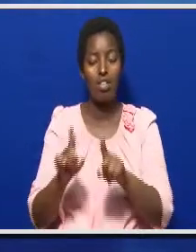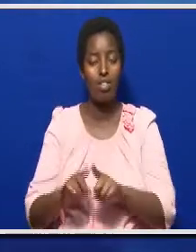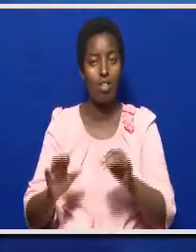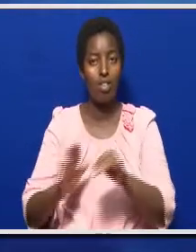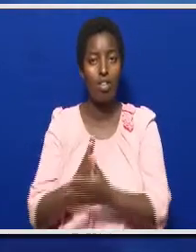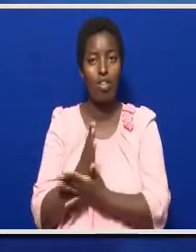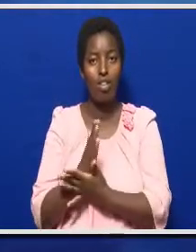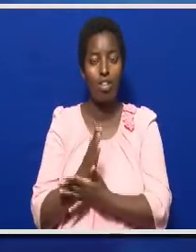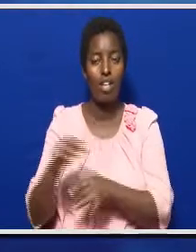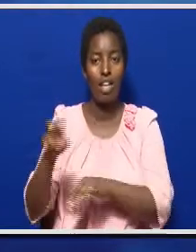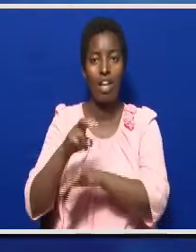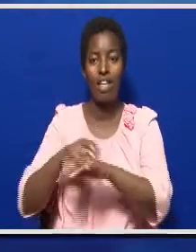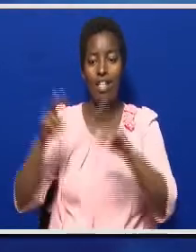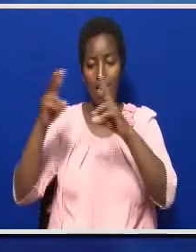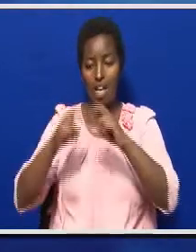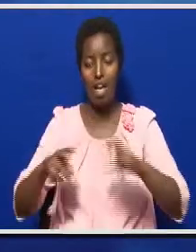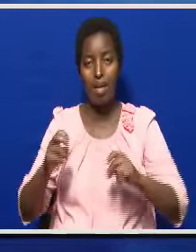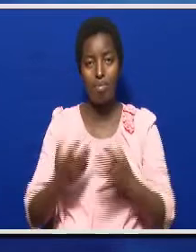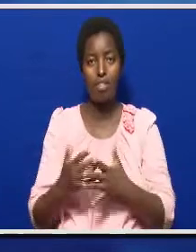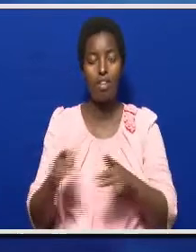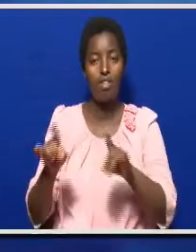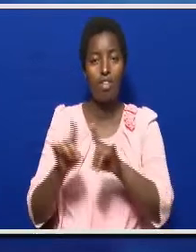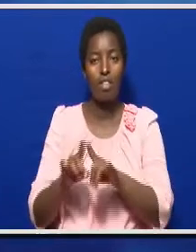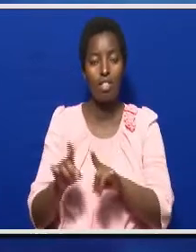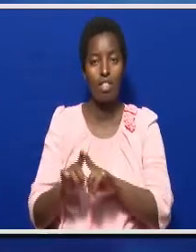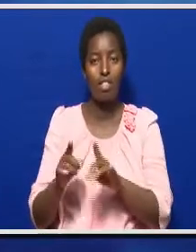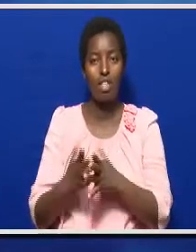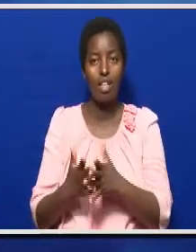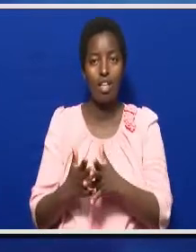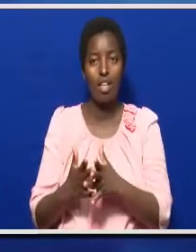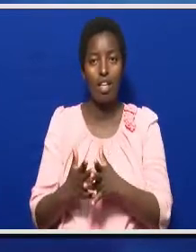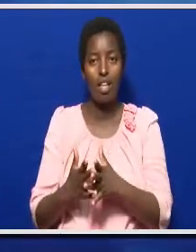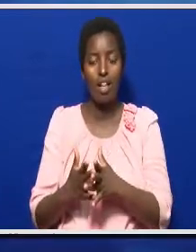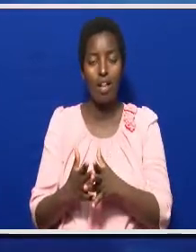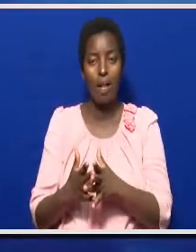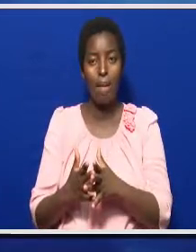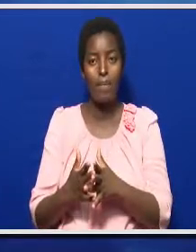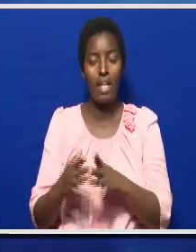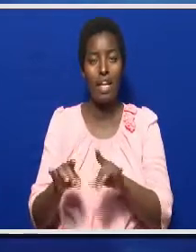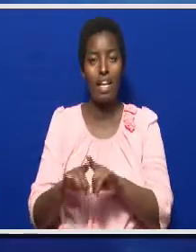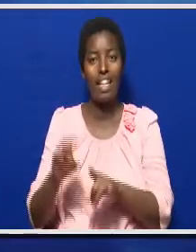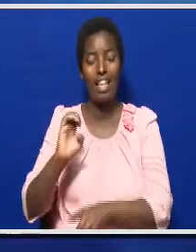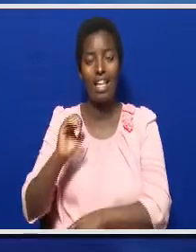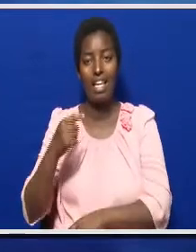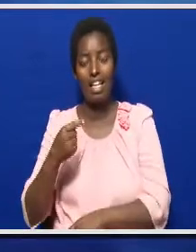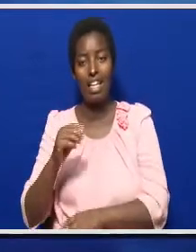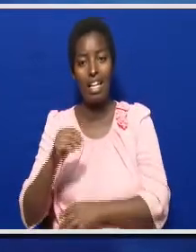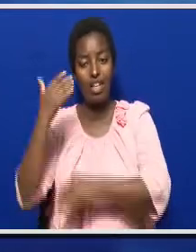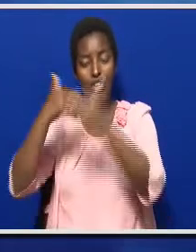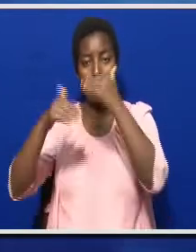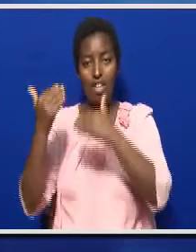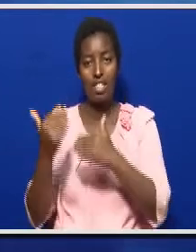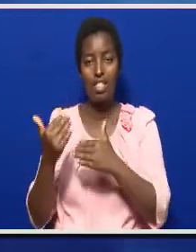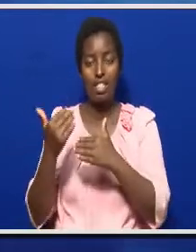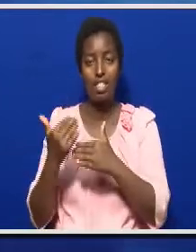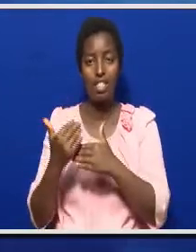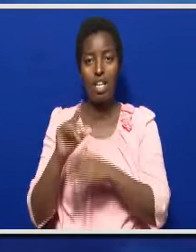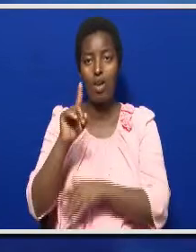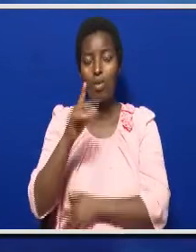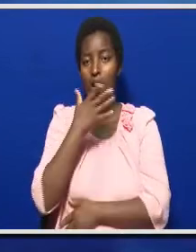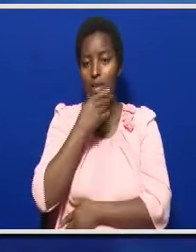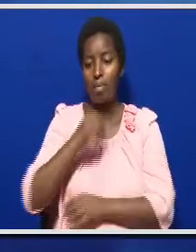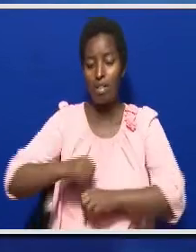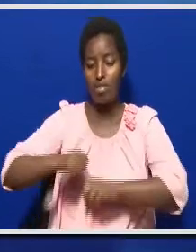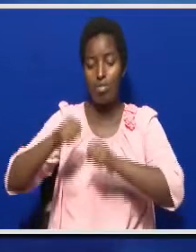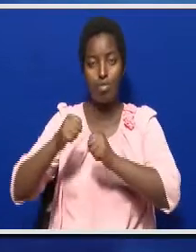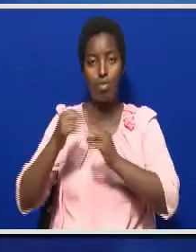the International Crop Research Institute for the Semi-Arid Tropics and the Egerton University Seed Unit. David Wambua, a chair